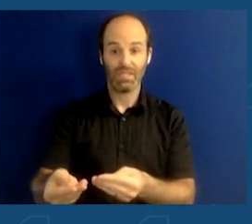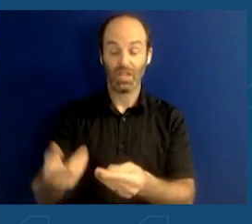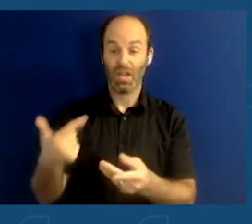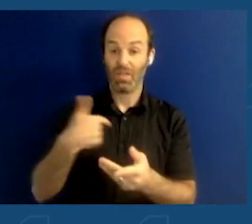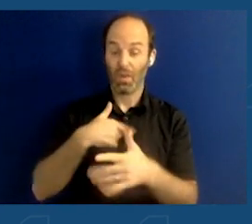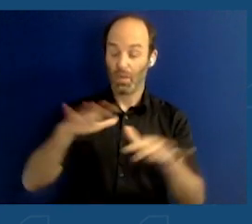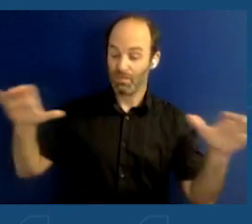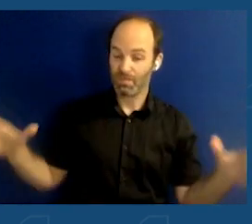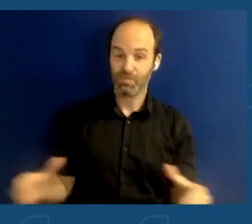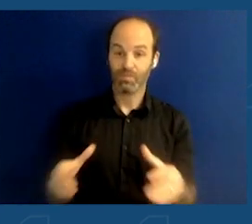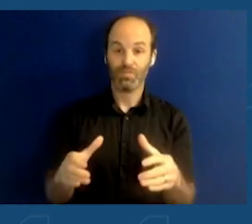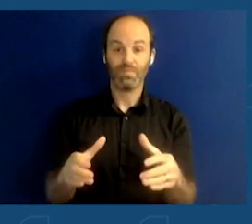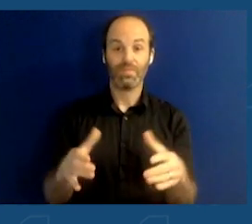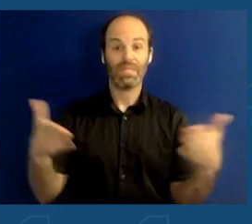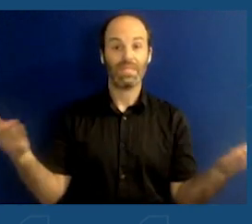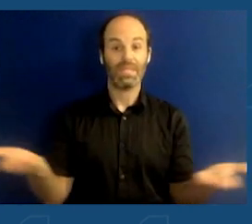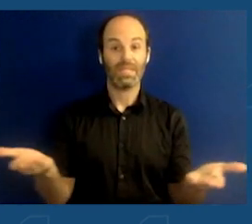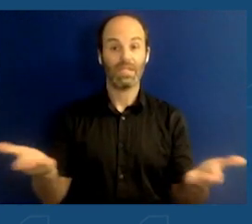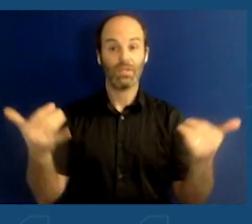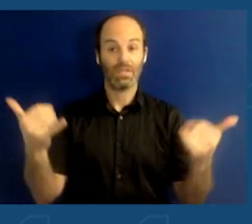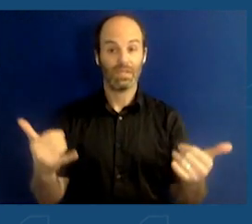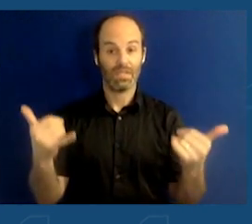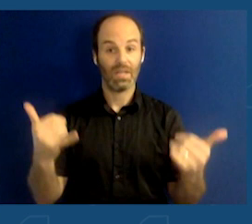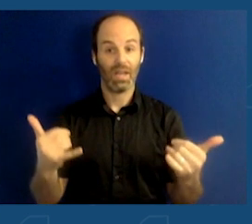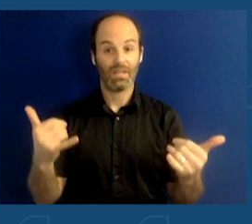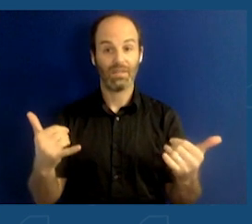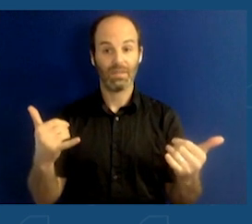gathered here today,